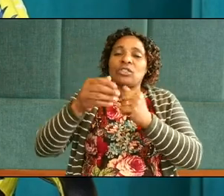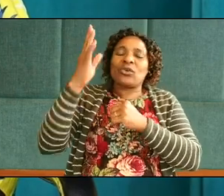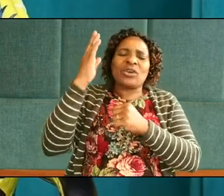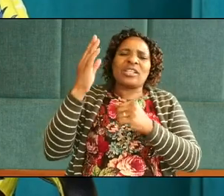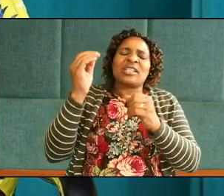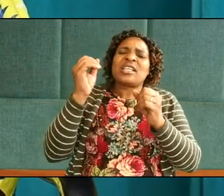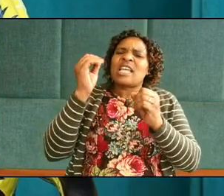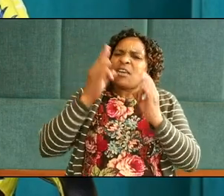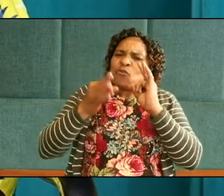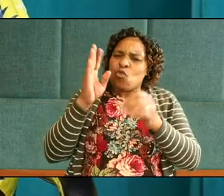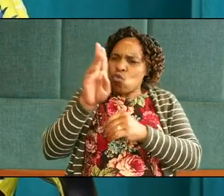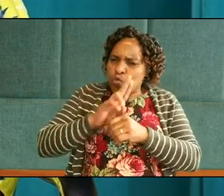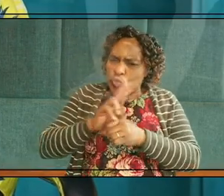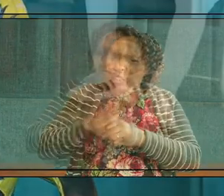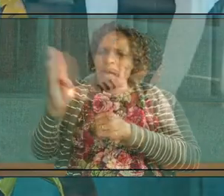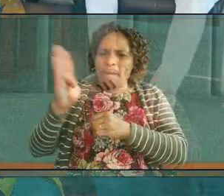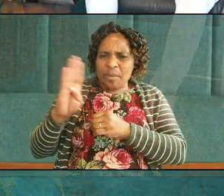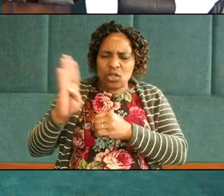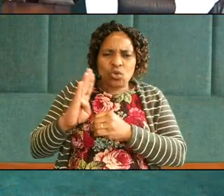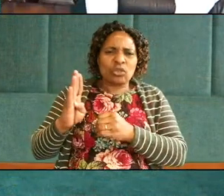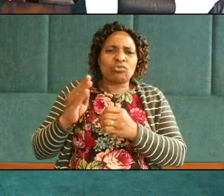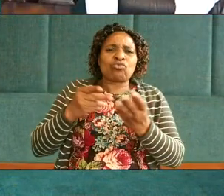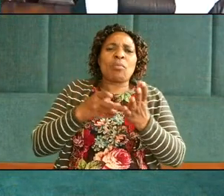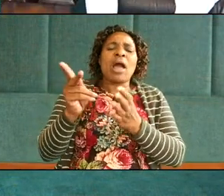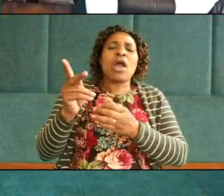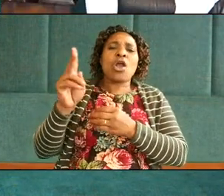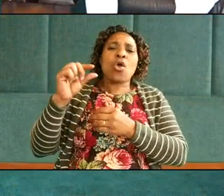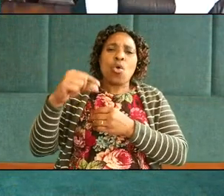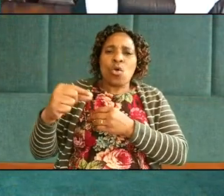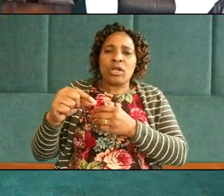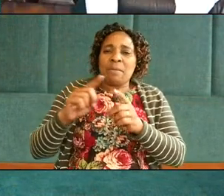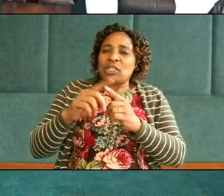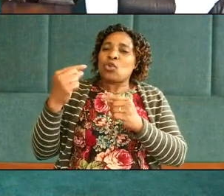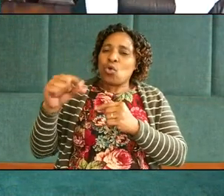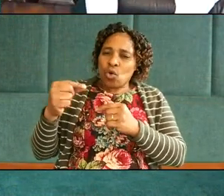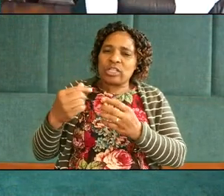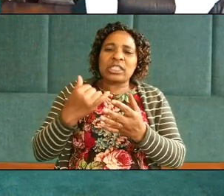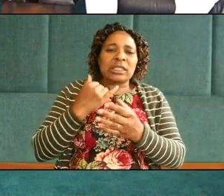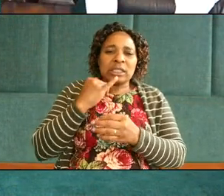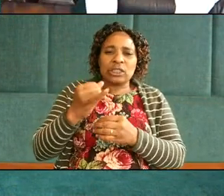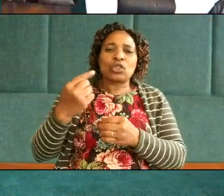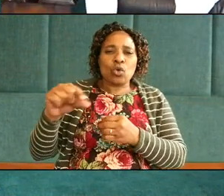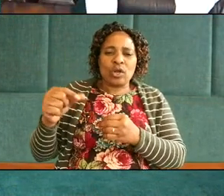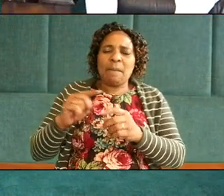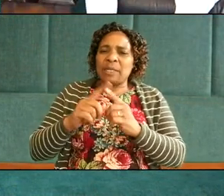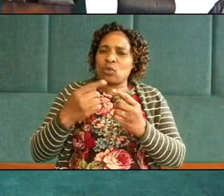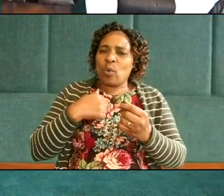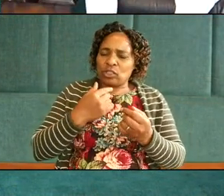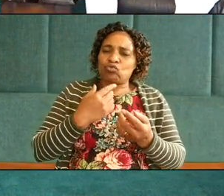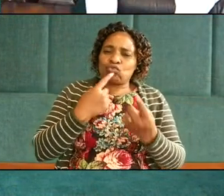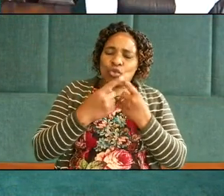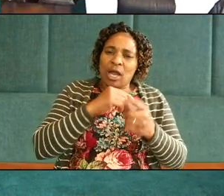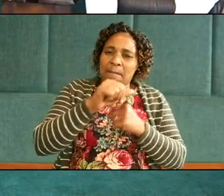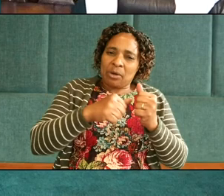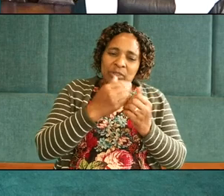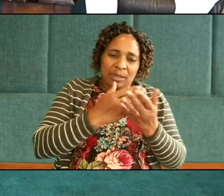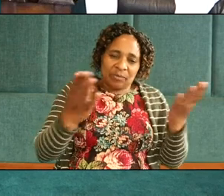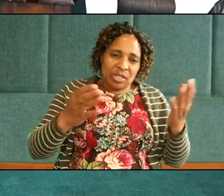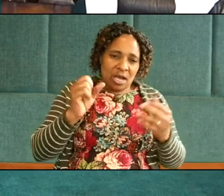Gold is just gold. Yeah. Before you move on, Ashley, I just wanted to pick up on something that you asked Henry.